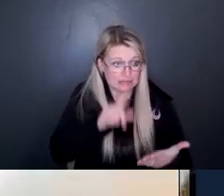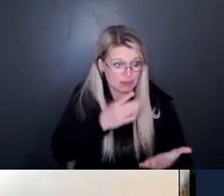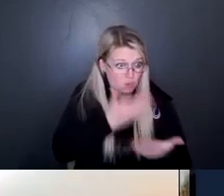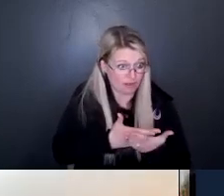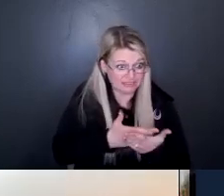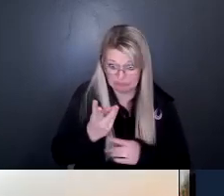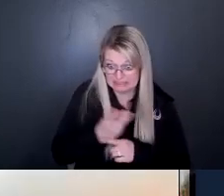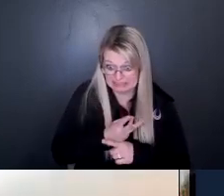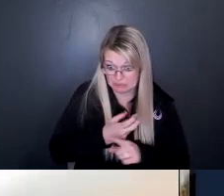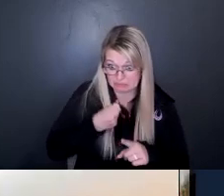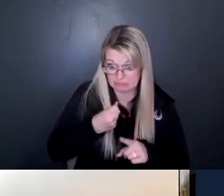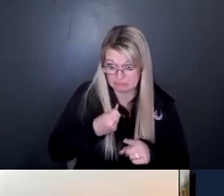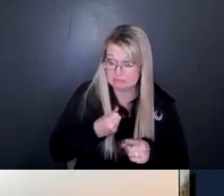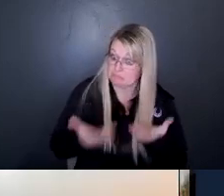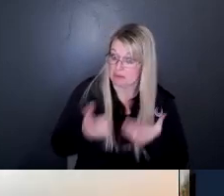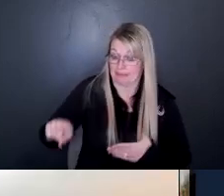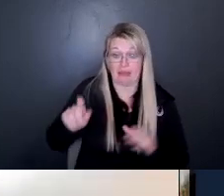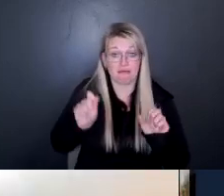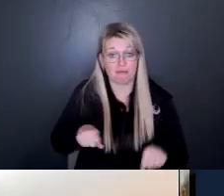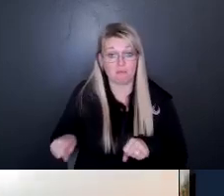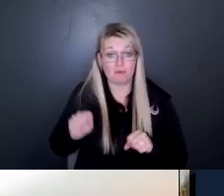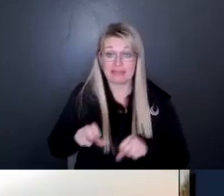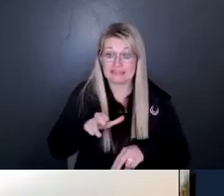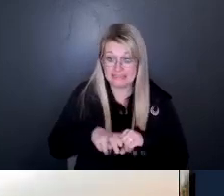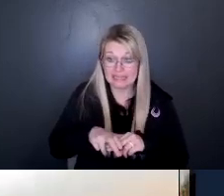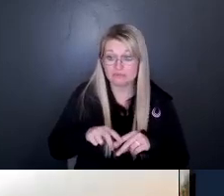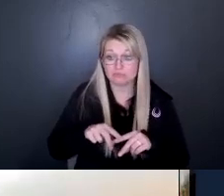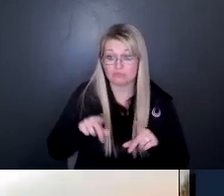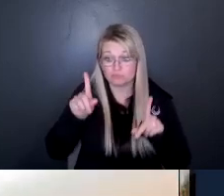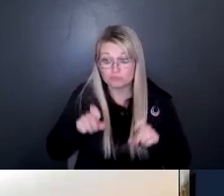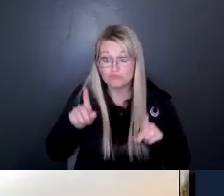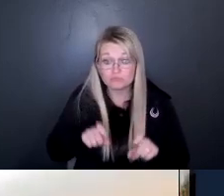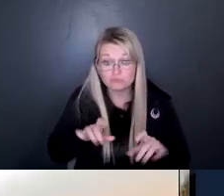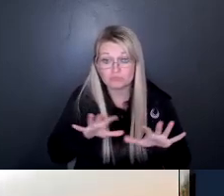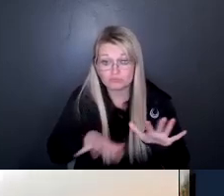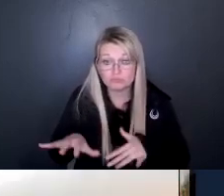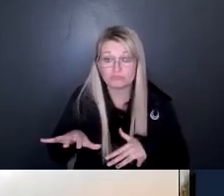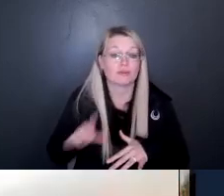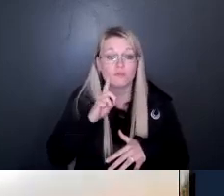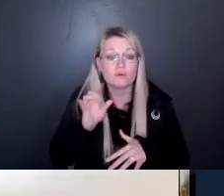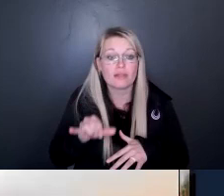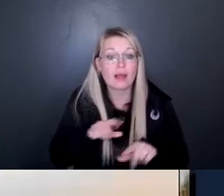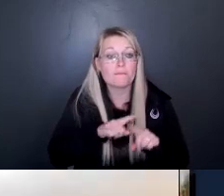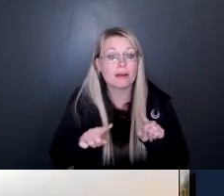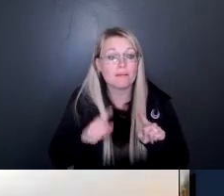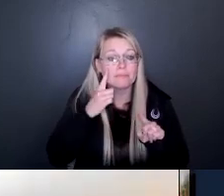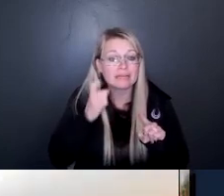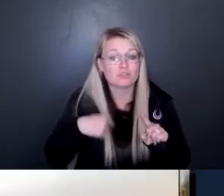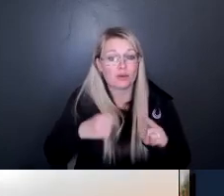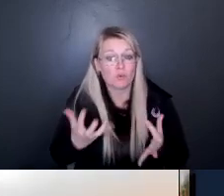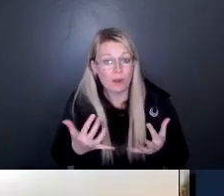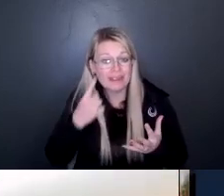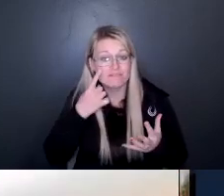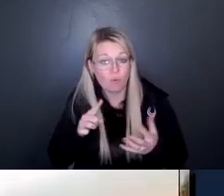months, somebody is able to sit, for example, the primary living examination. But because he has to wait for the